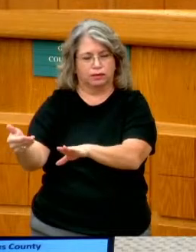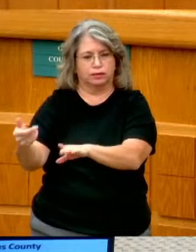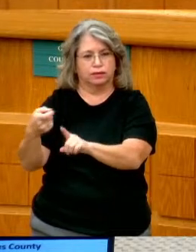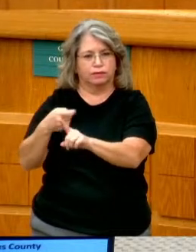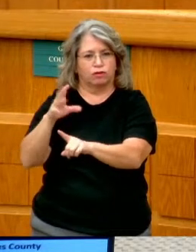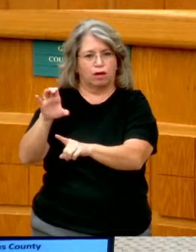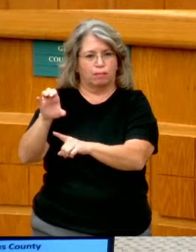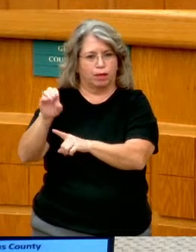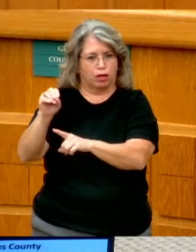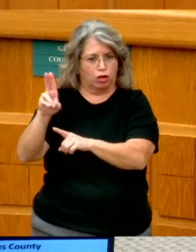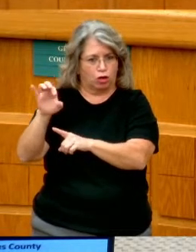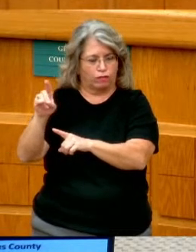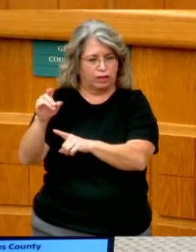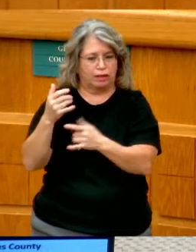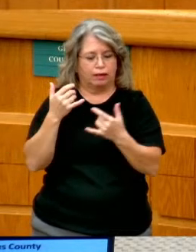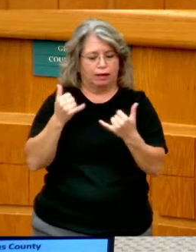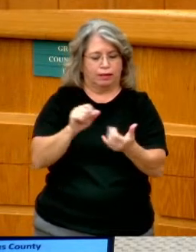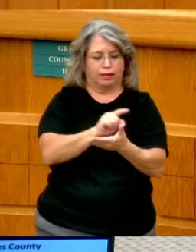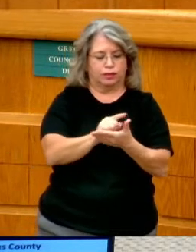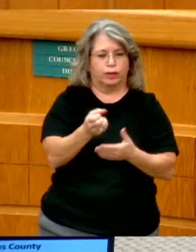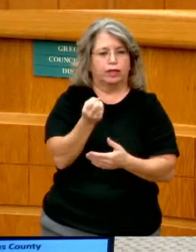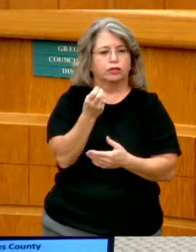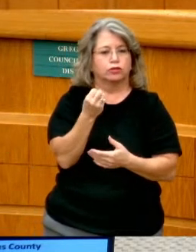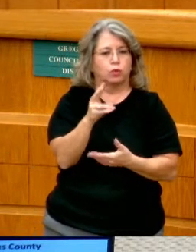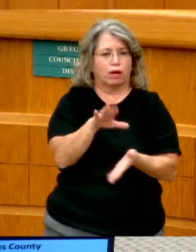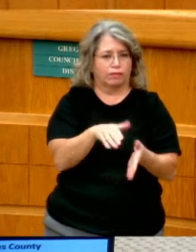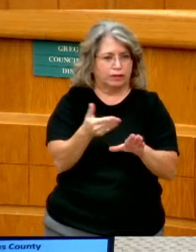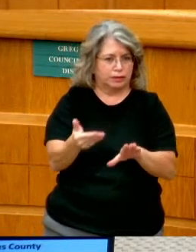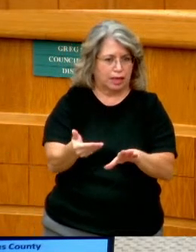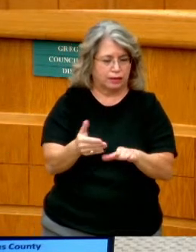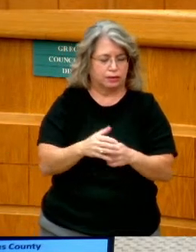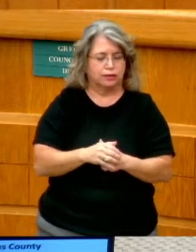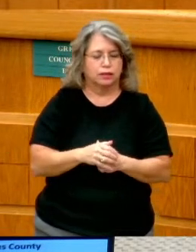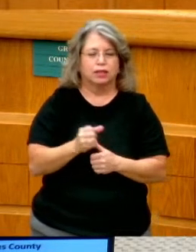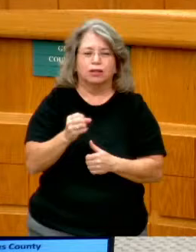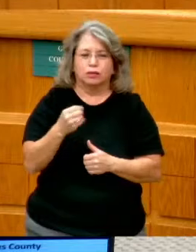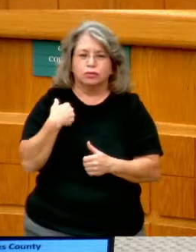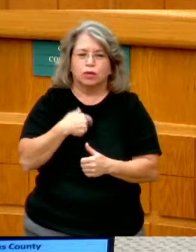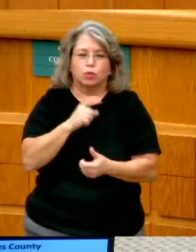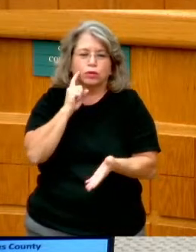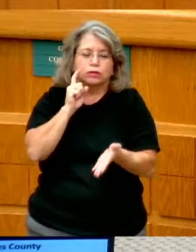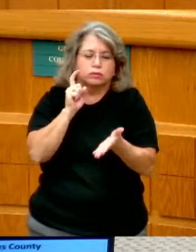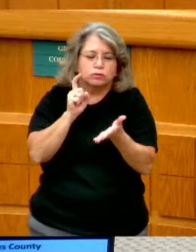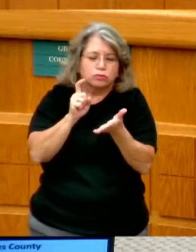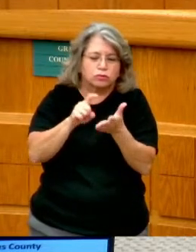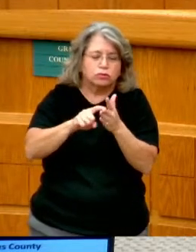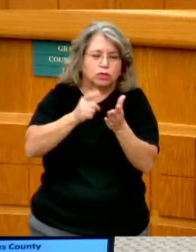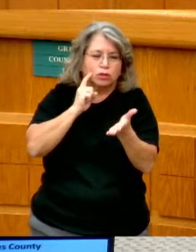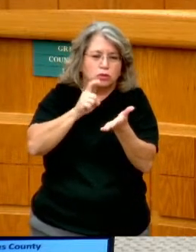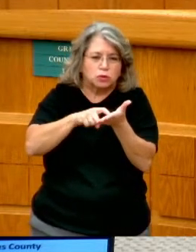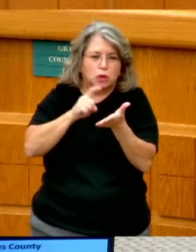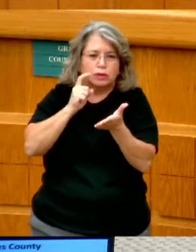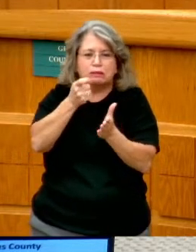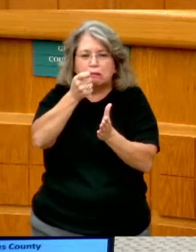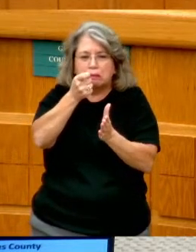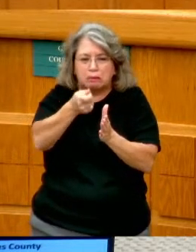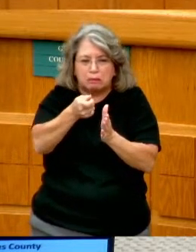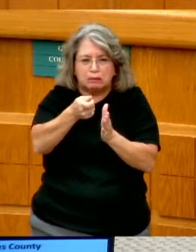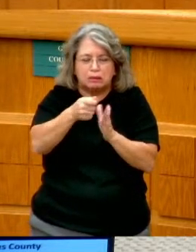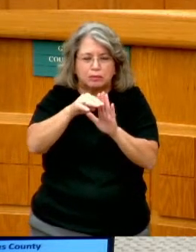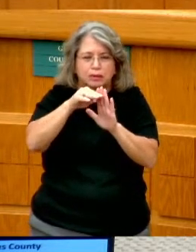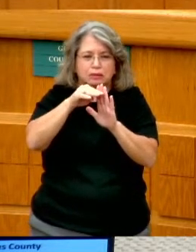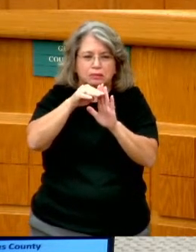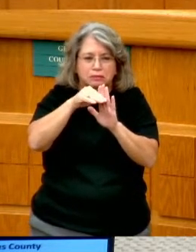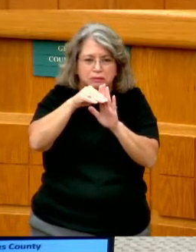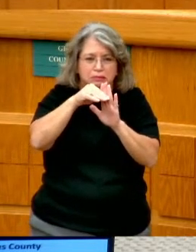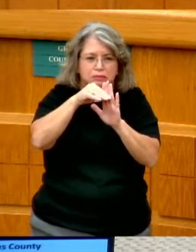this week we've had 12 COVID deaths. So again, you are starting to see a little bit of a decline, but we need to continue to drive those